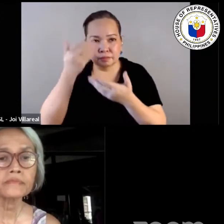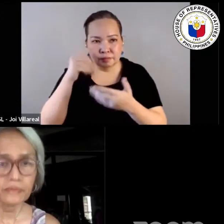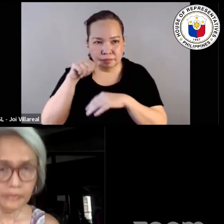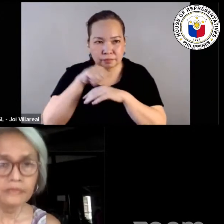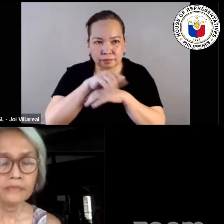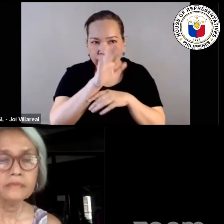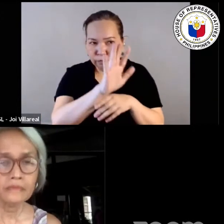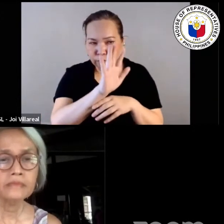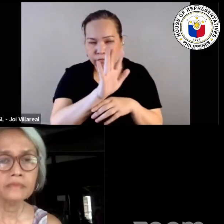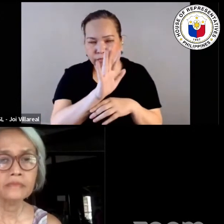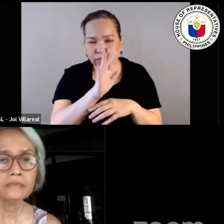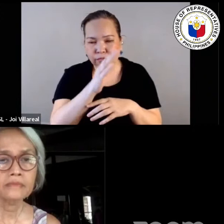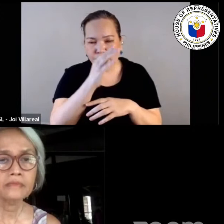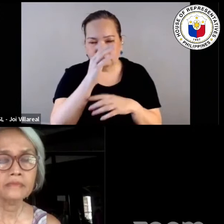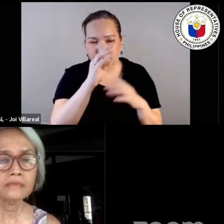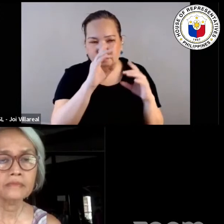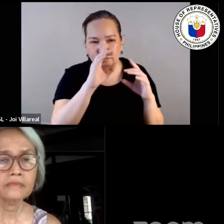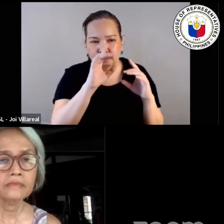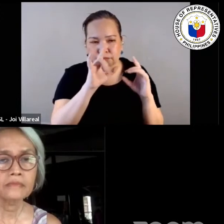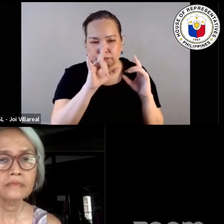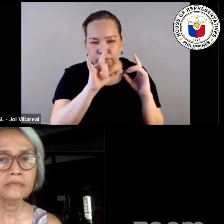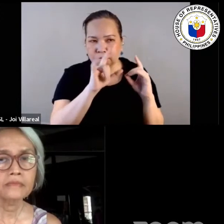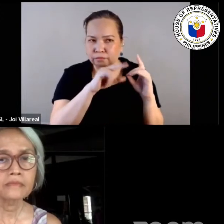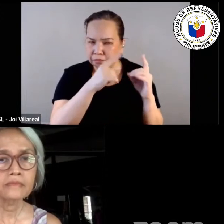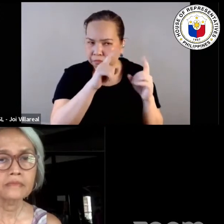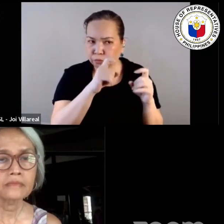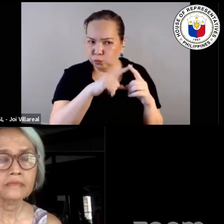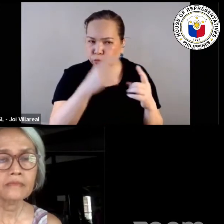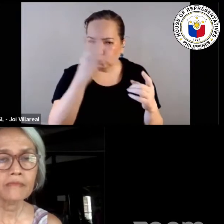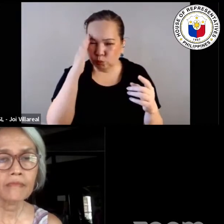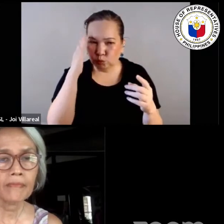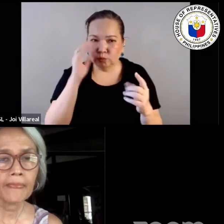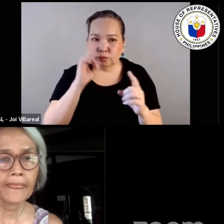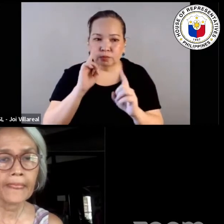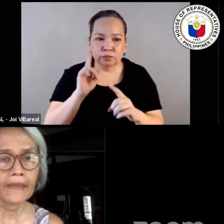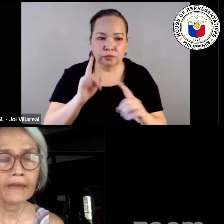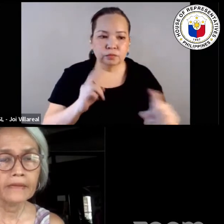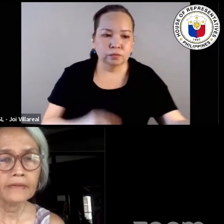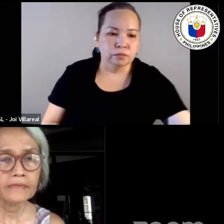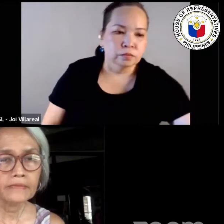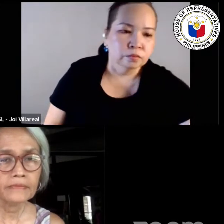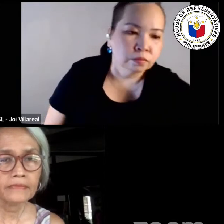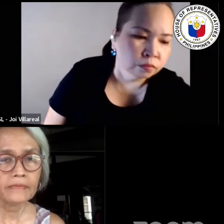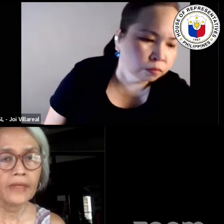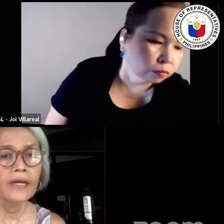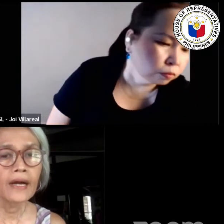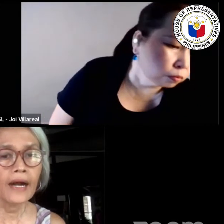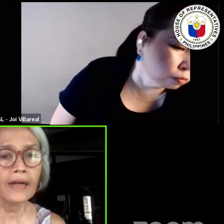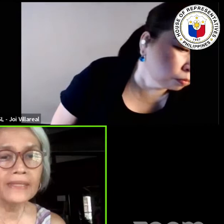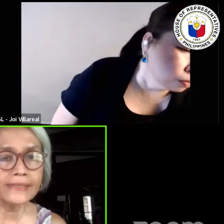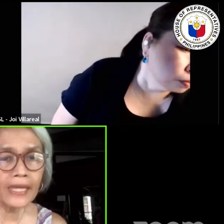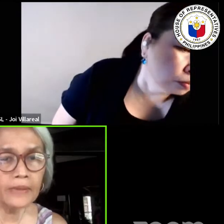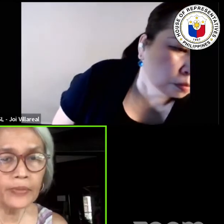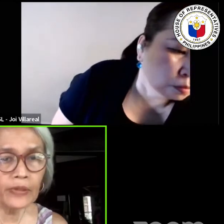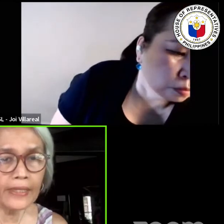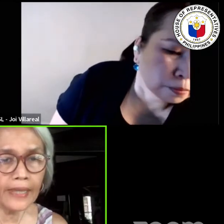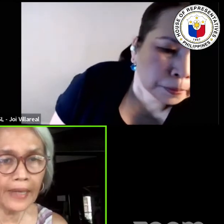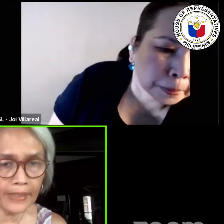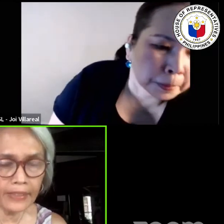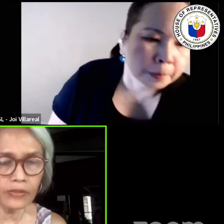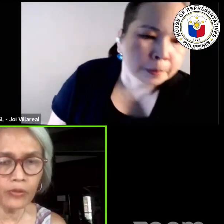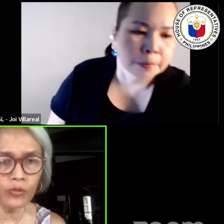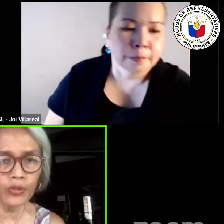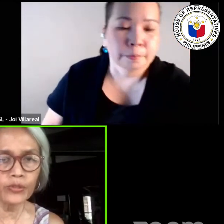queries to you. So are you in a position? Do you have the data to respond to the earlier queries by the Honorable Go? Ang masasabi po